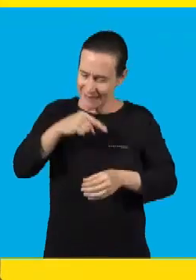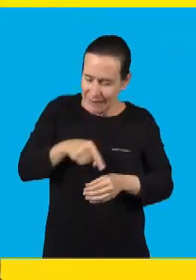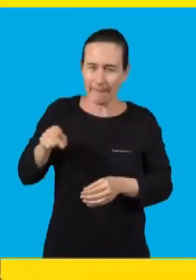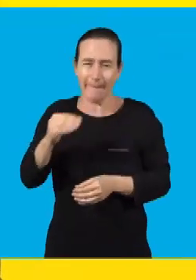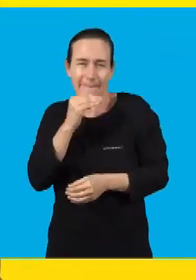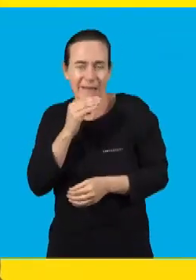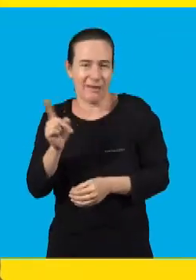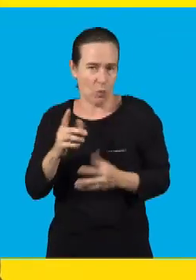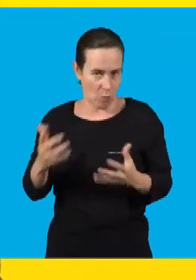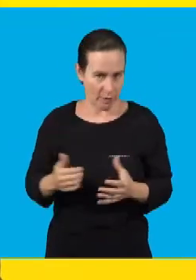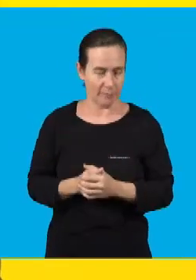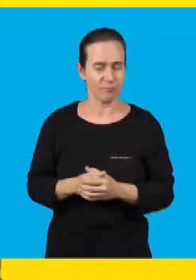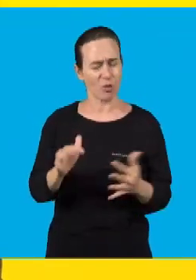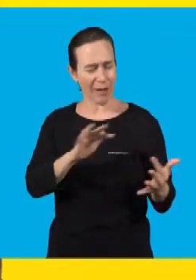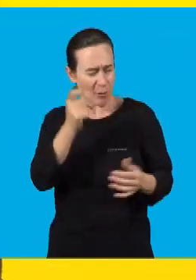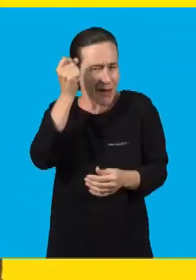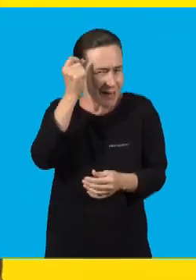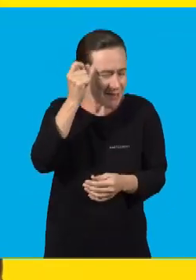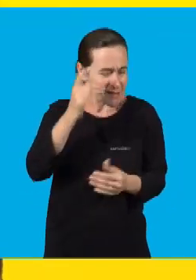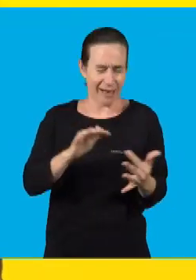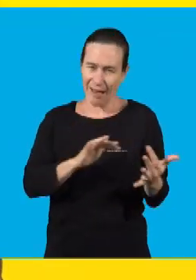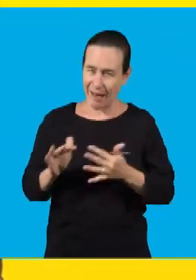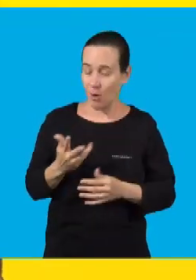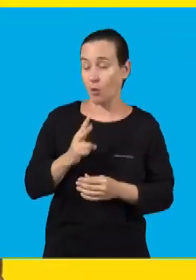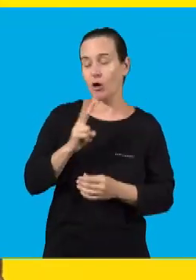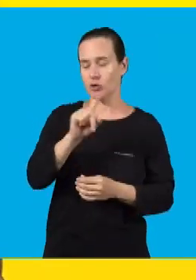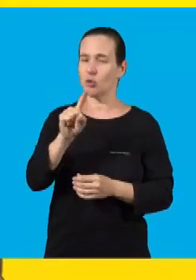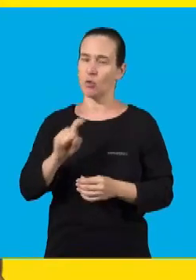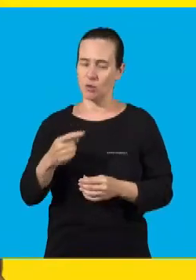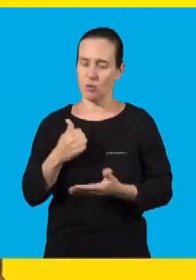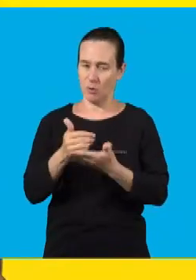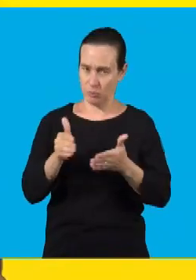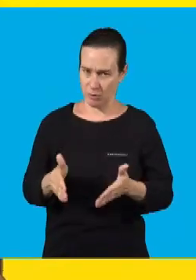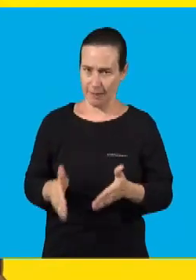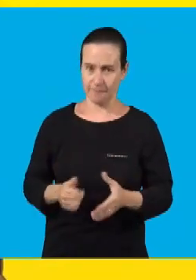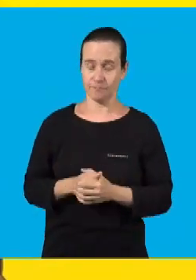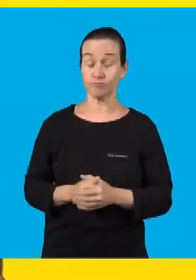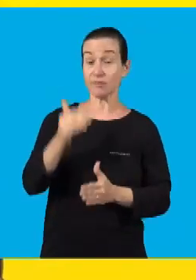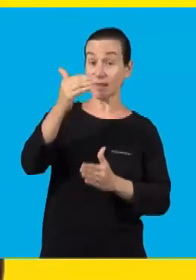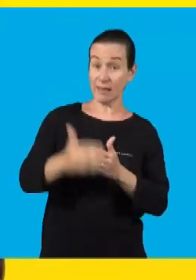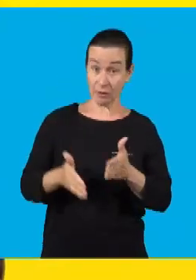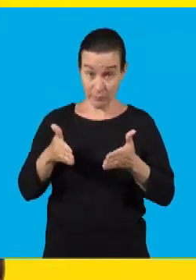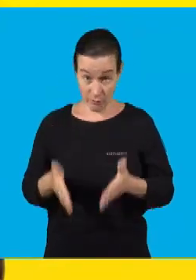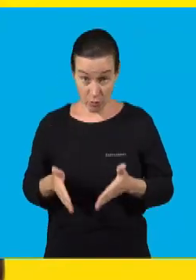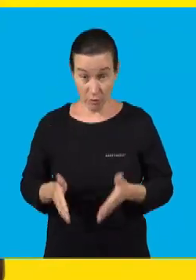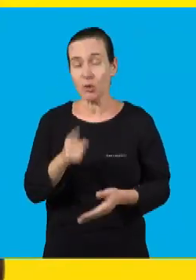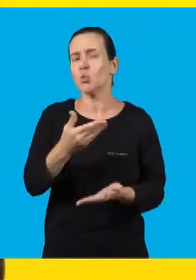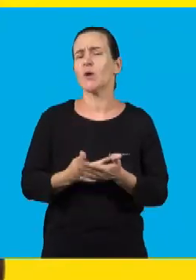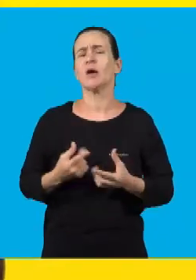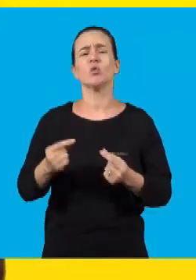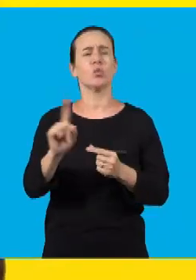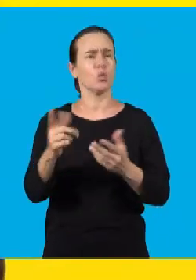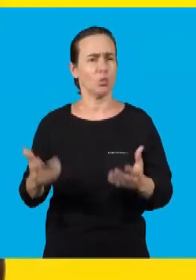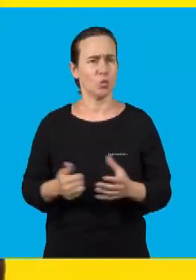the manipulation of language as well as answering questions based on a novel. All right. By the end of this